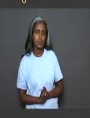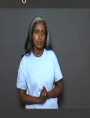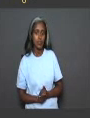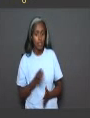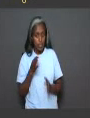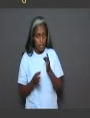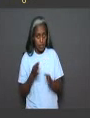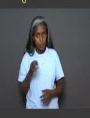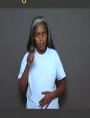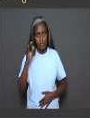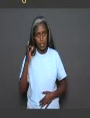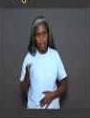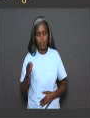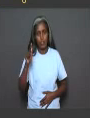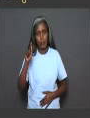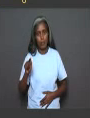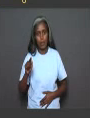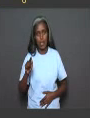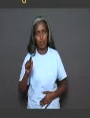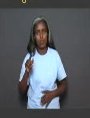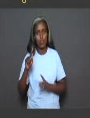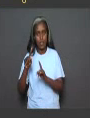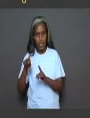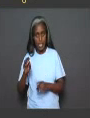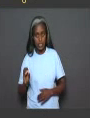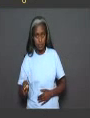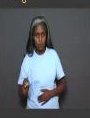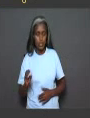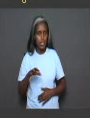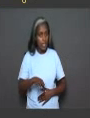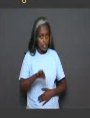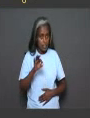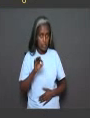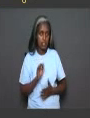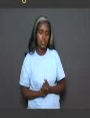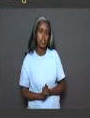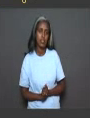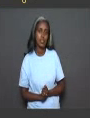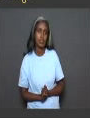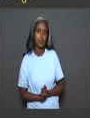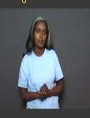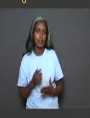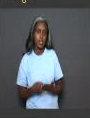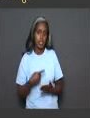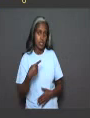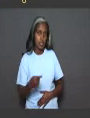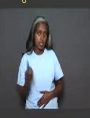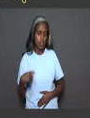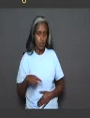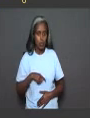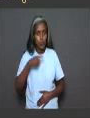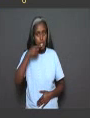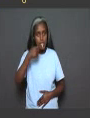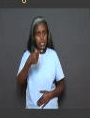If f prime of x naught exists, then we